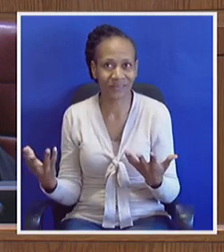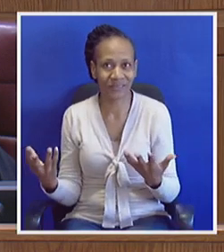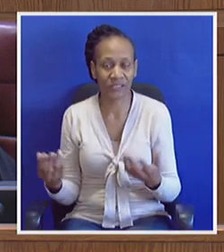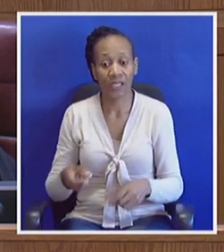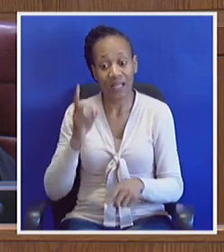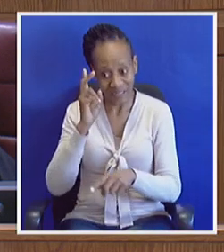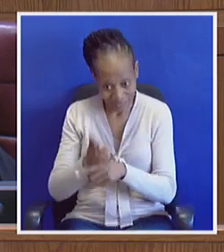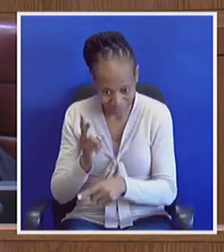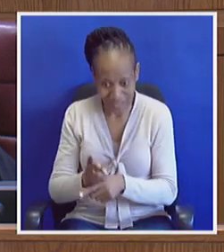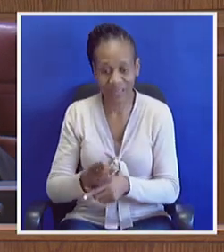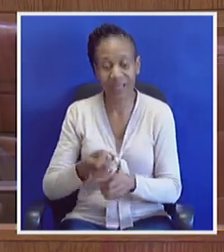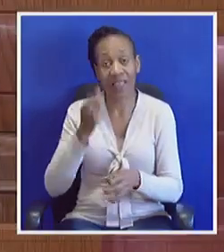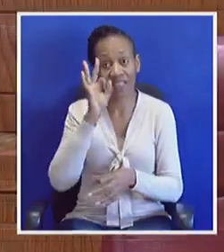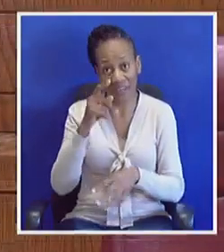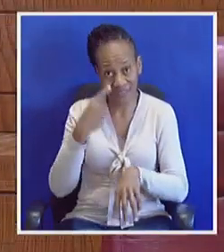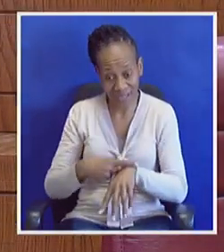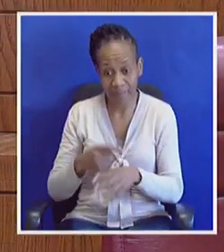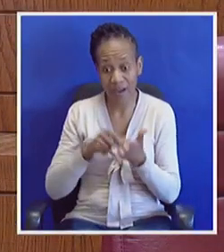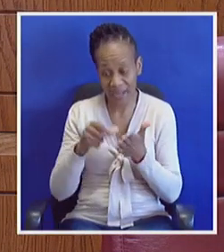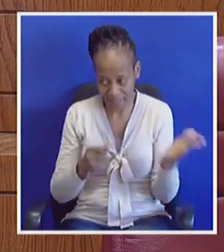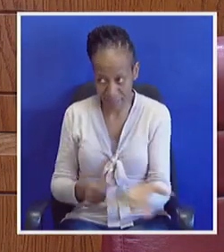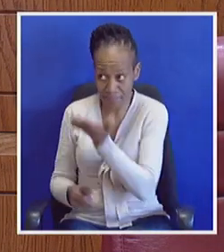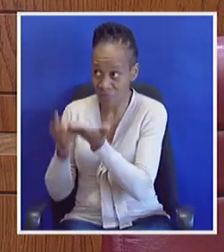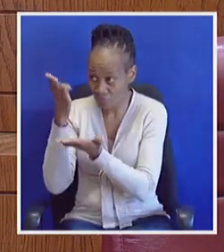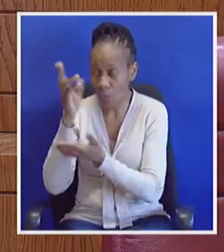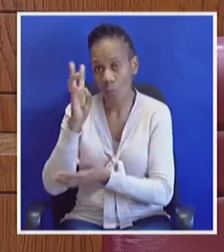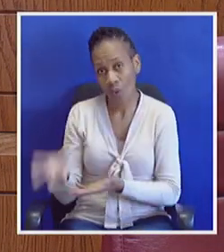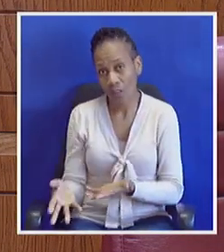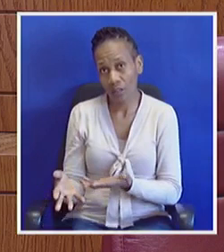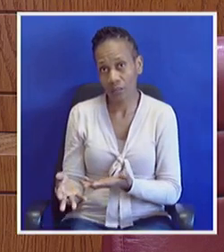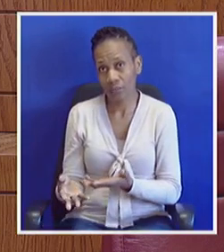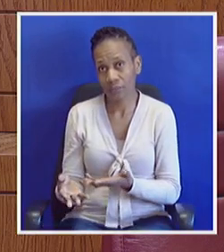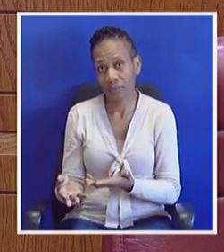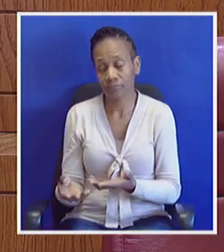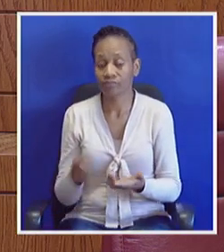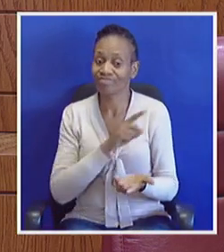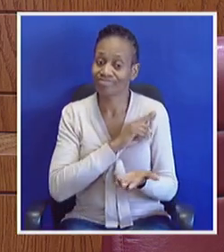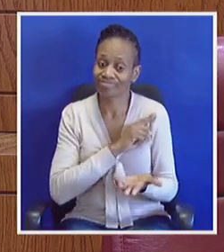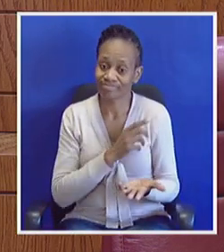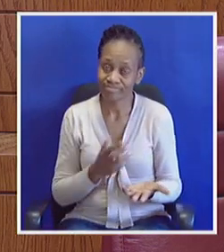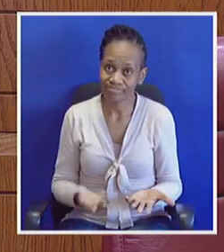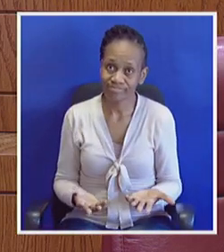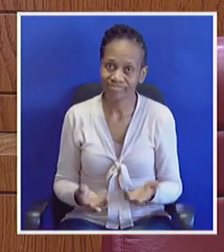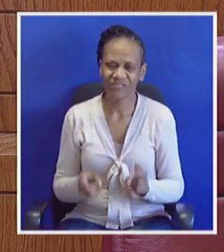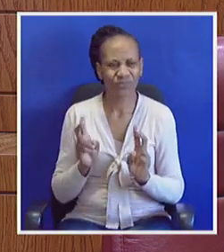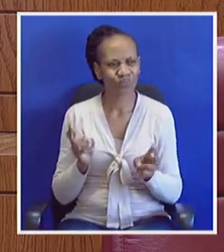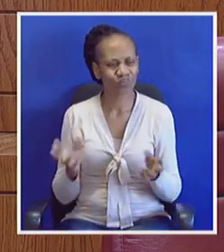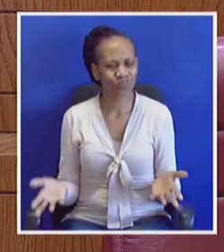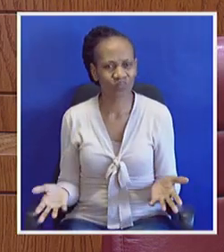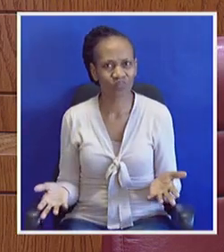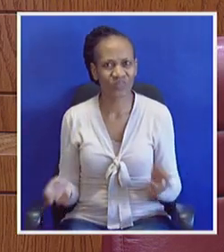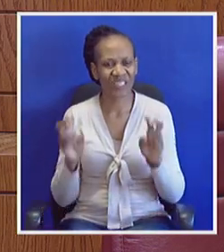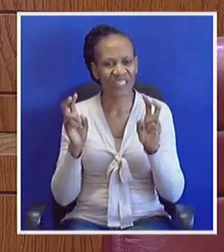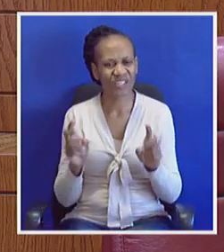to write you the third letter to raise this matter, because generally this